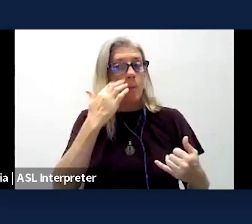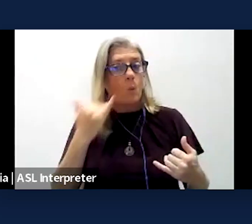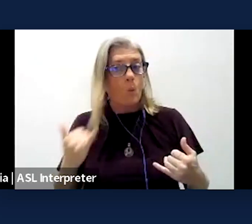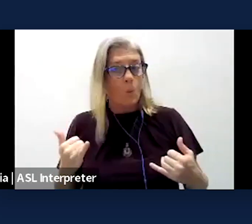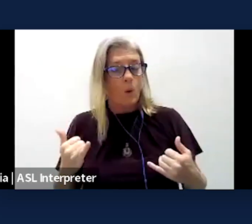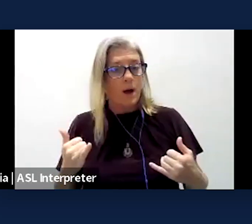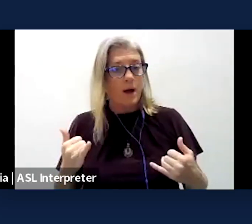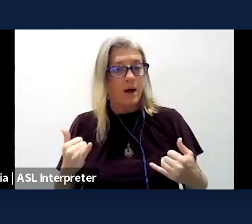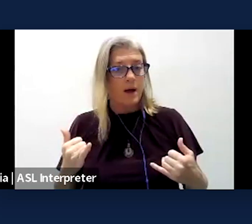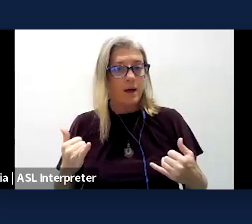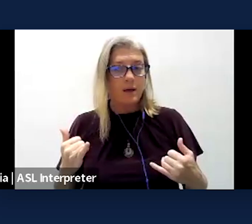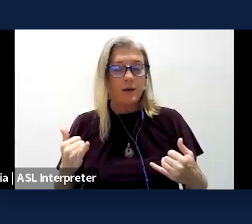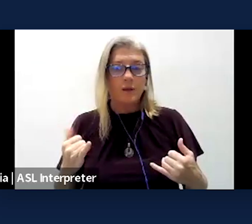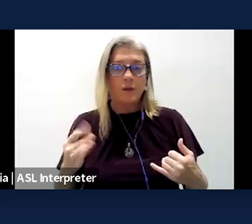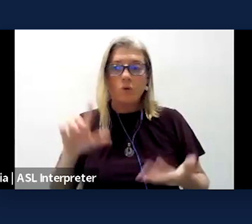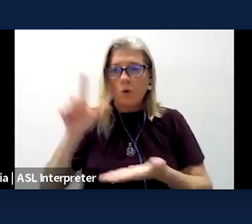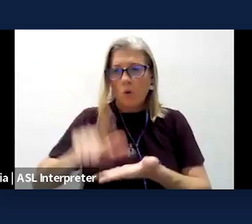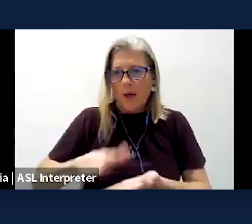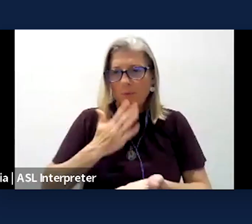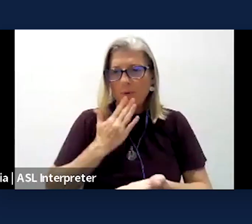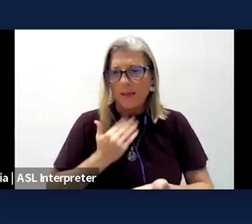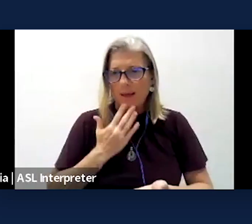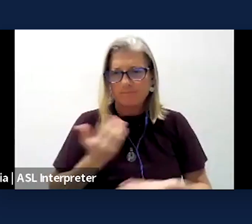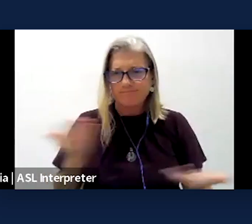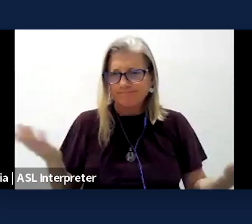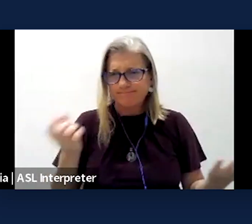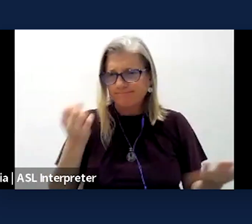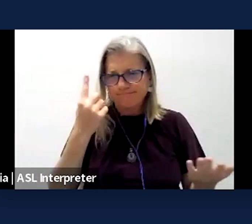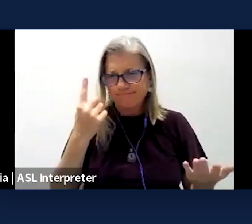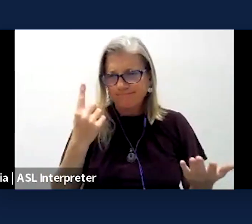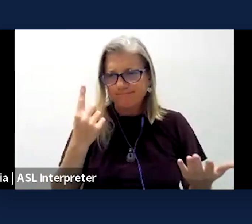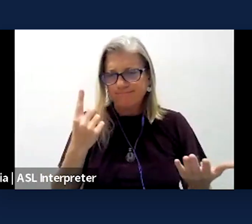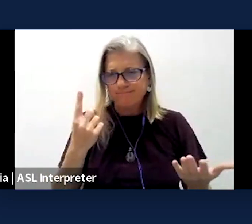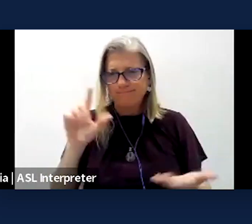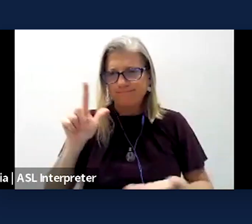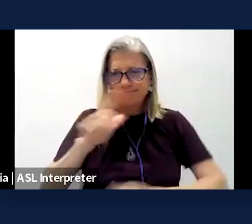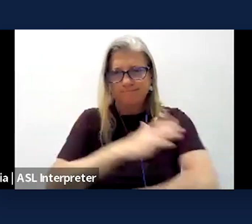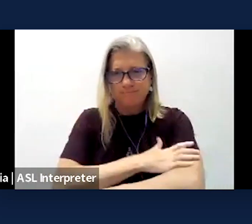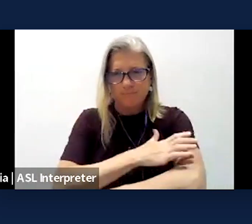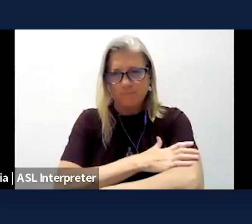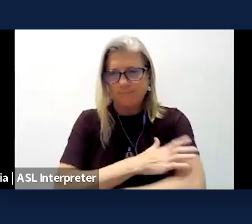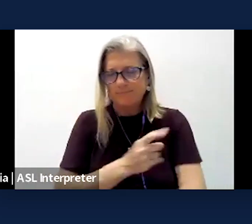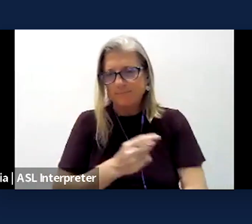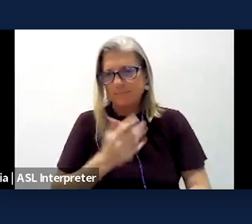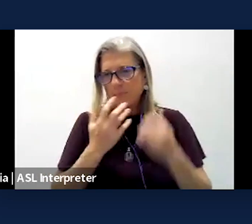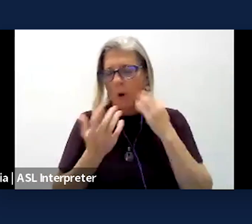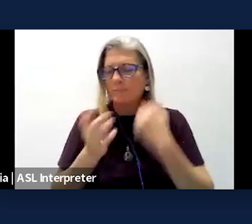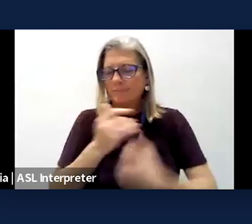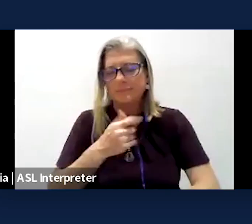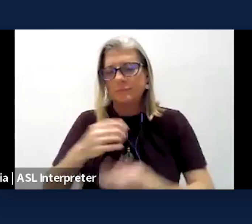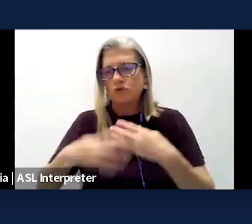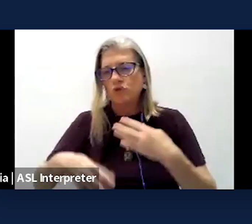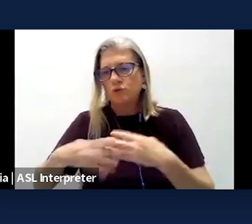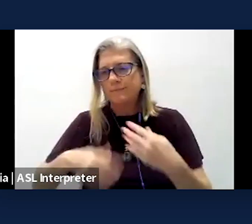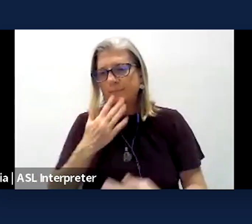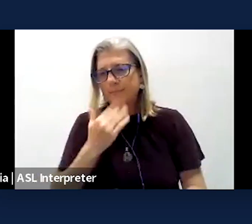go hypoglycemic, when my blood sugar drops low, uh, and I take a